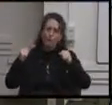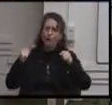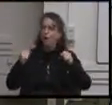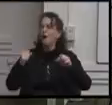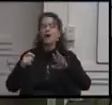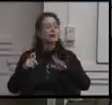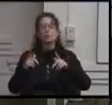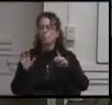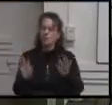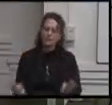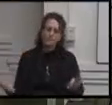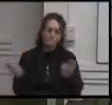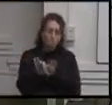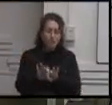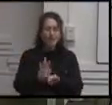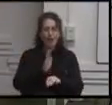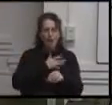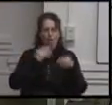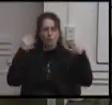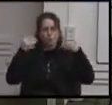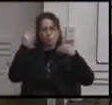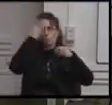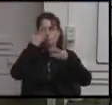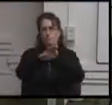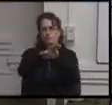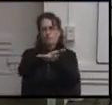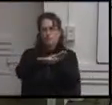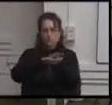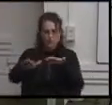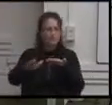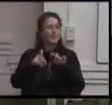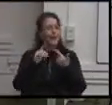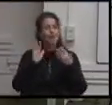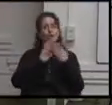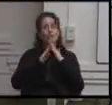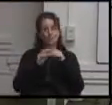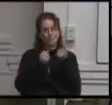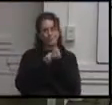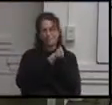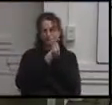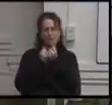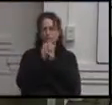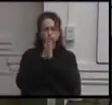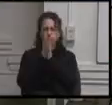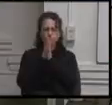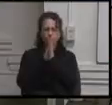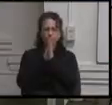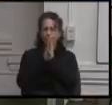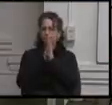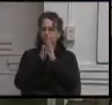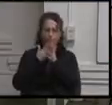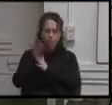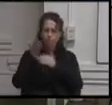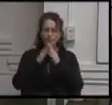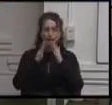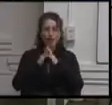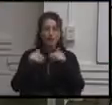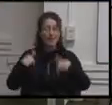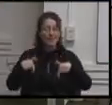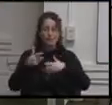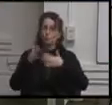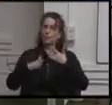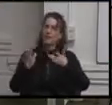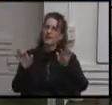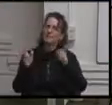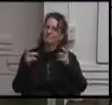storefronts, having the community support our downtown, this is a big weekend for downtown businesses as Holly Days, Holly